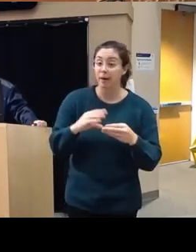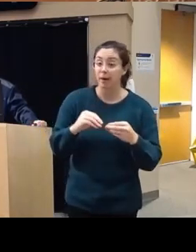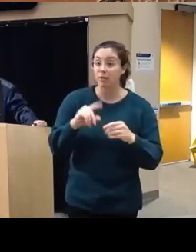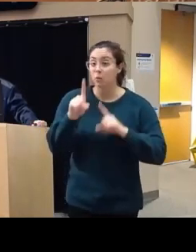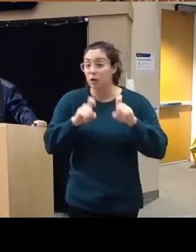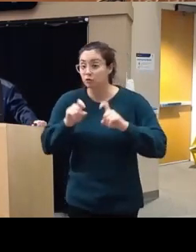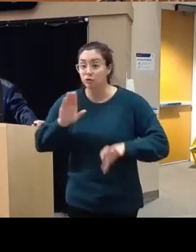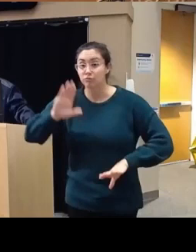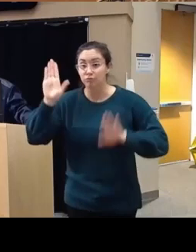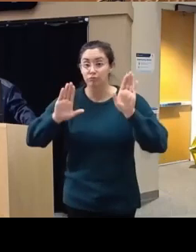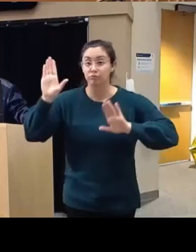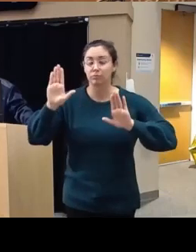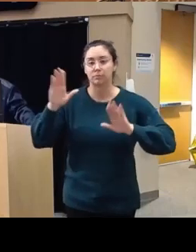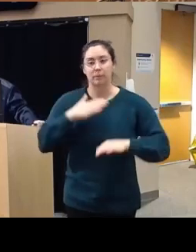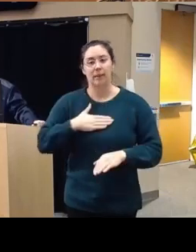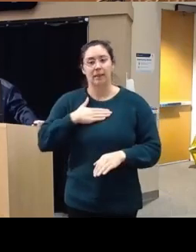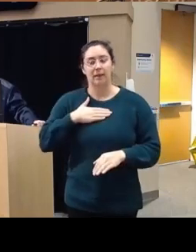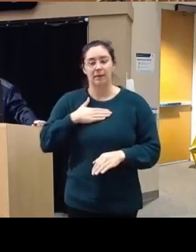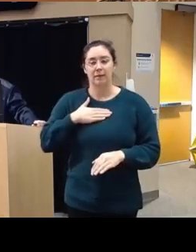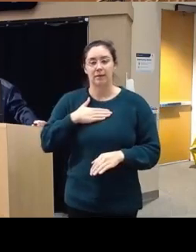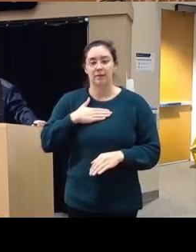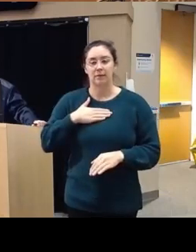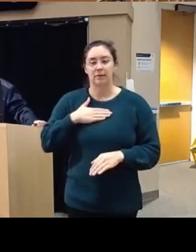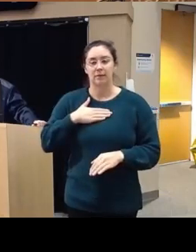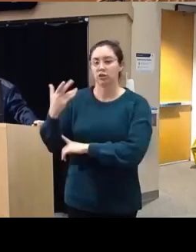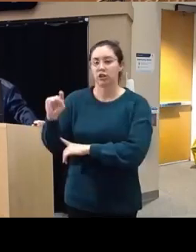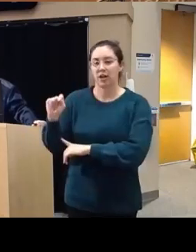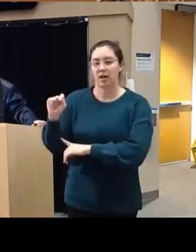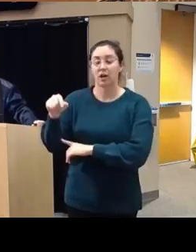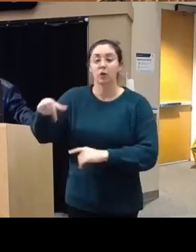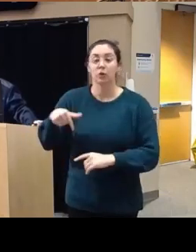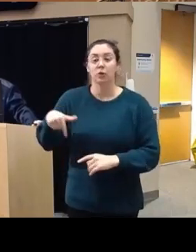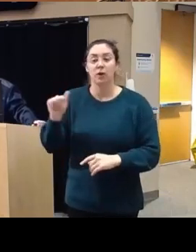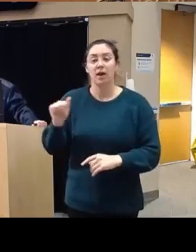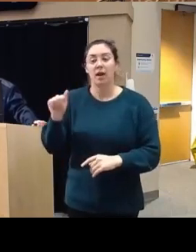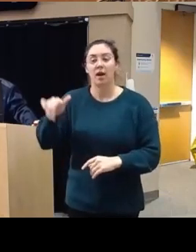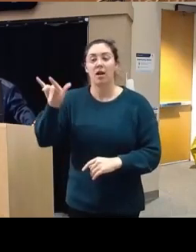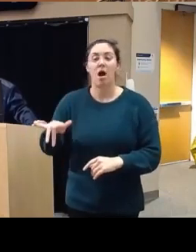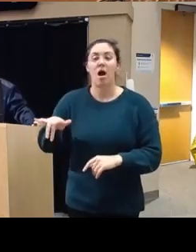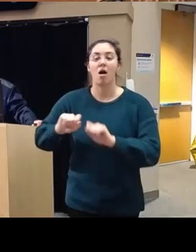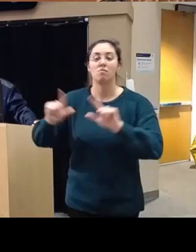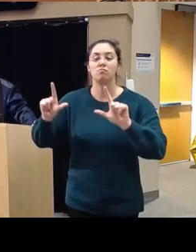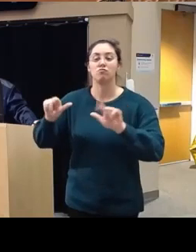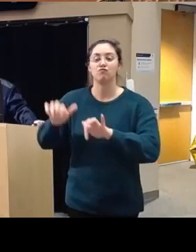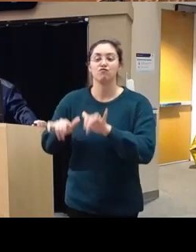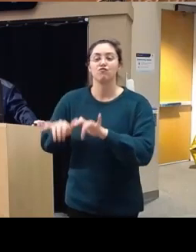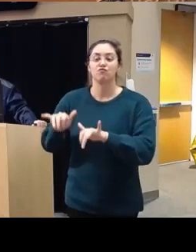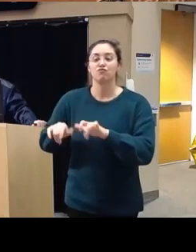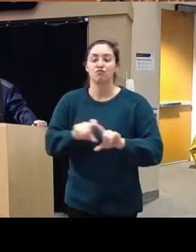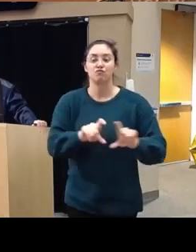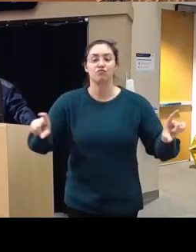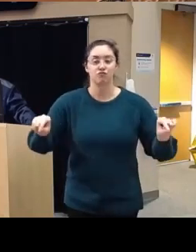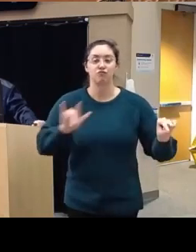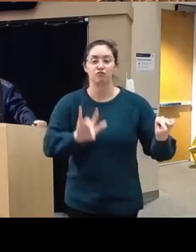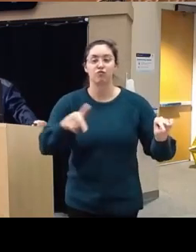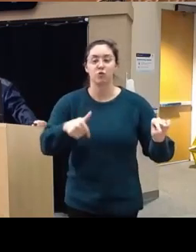or questions. If you do, please put them in the Q&A box at the bottom of your